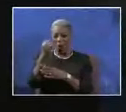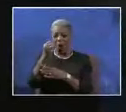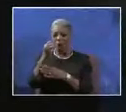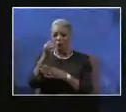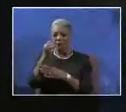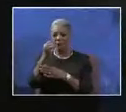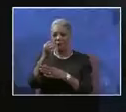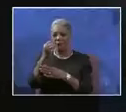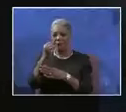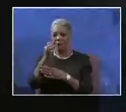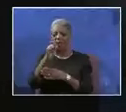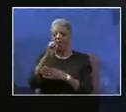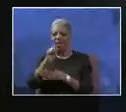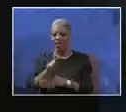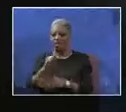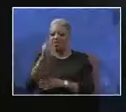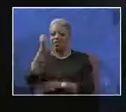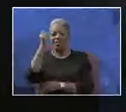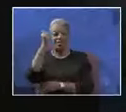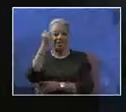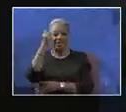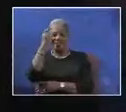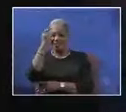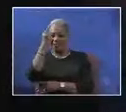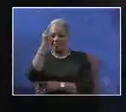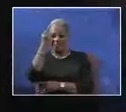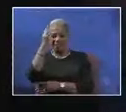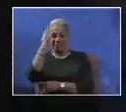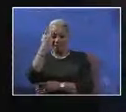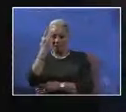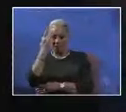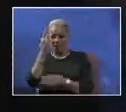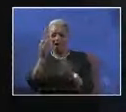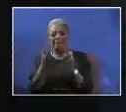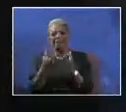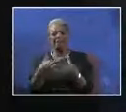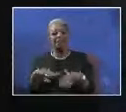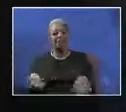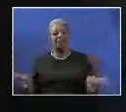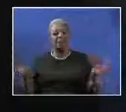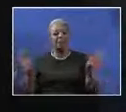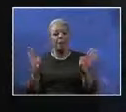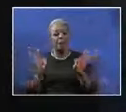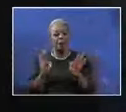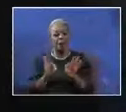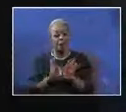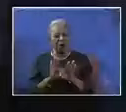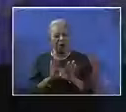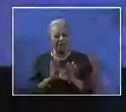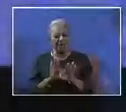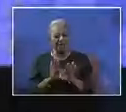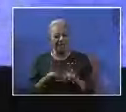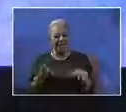And you got to understand why that's significant, because in